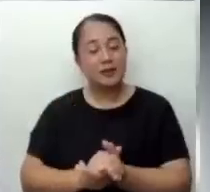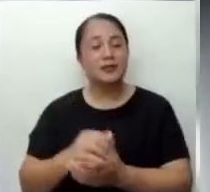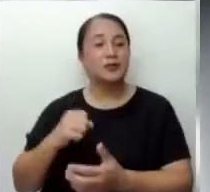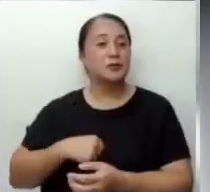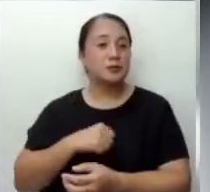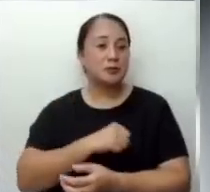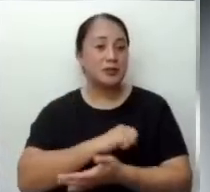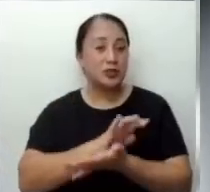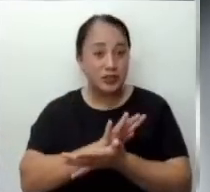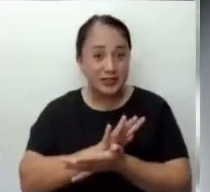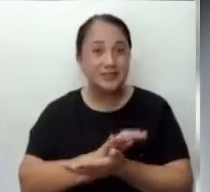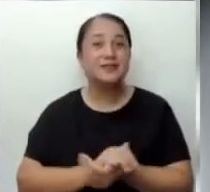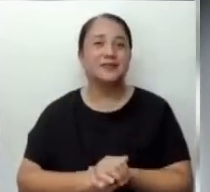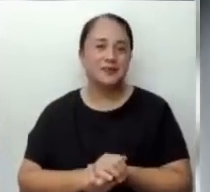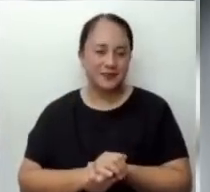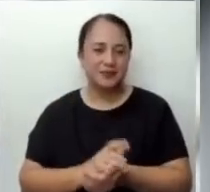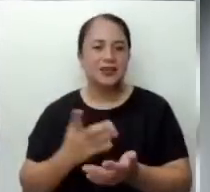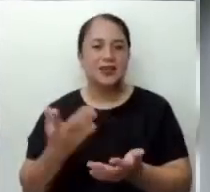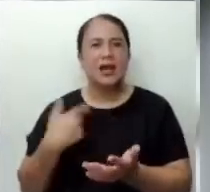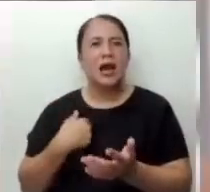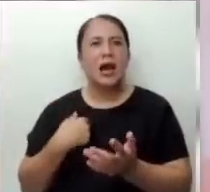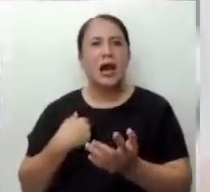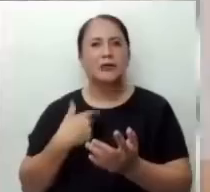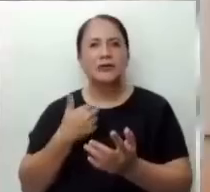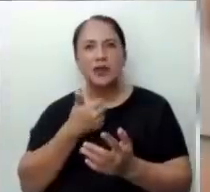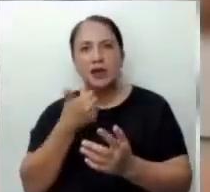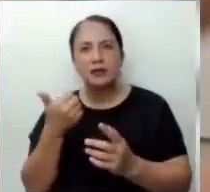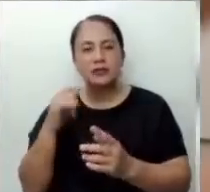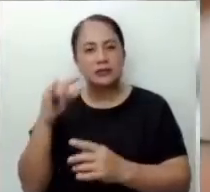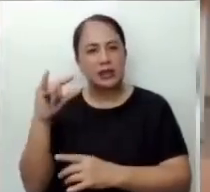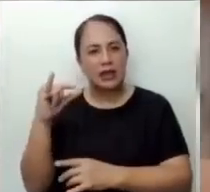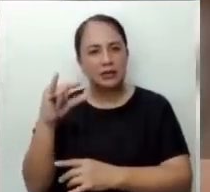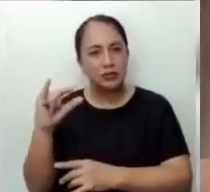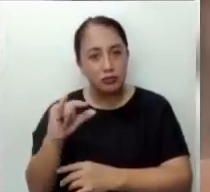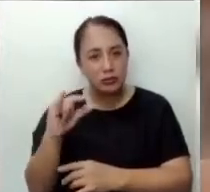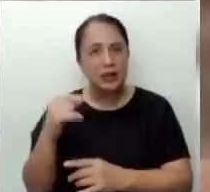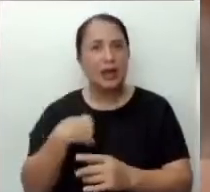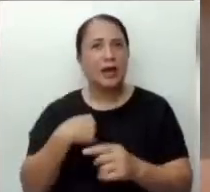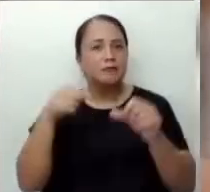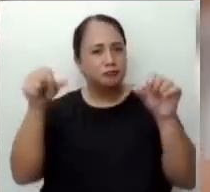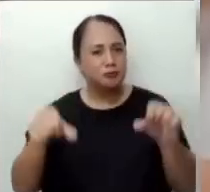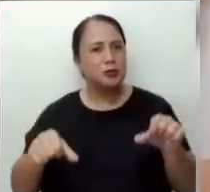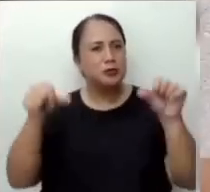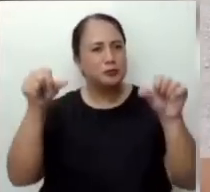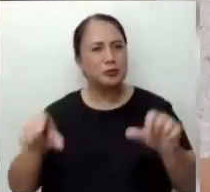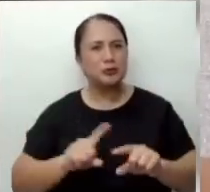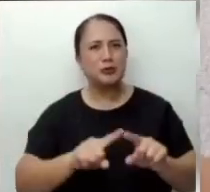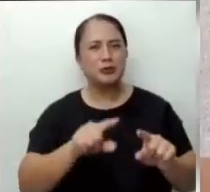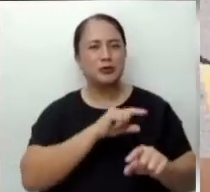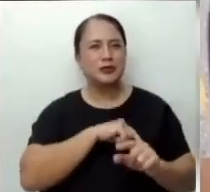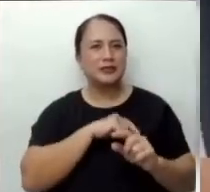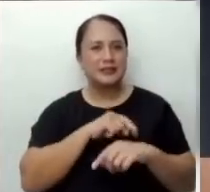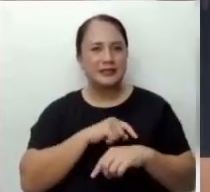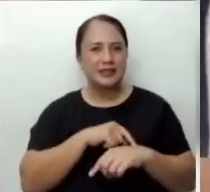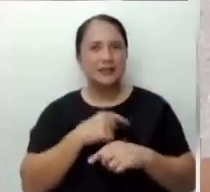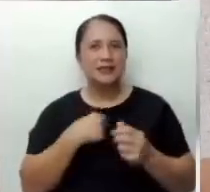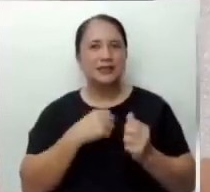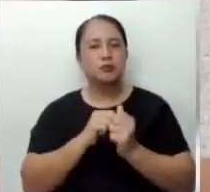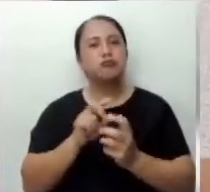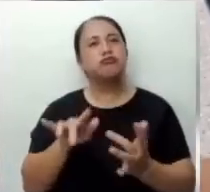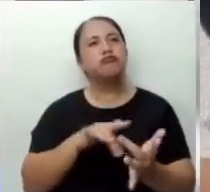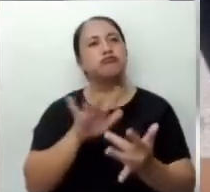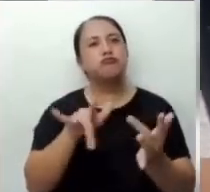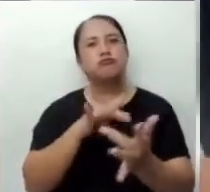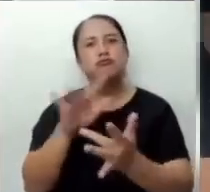Escudero. Sa ilan ngang IG snaps, ibinahagi nila ang kanilang quality time while exploring the City of